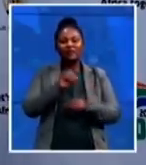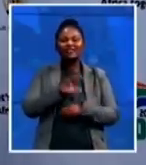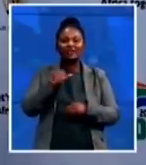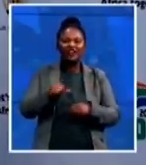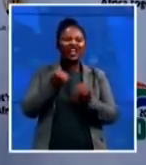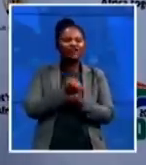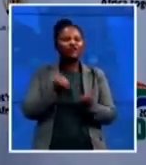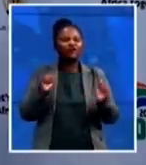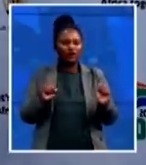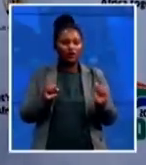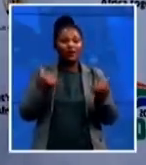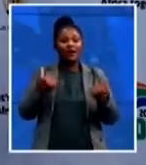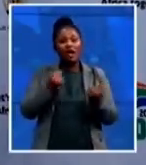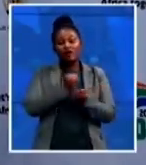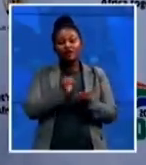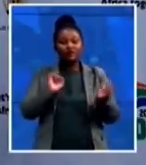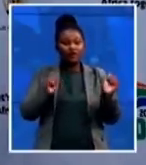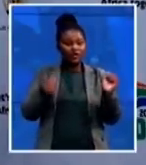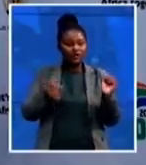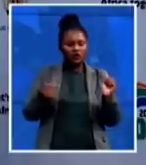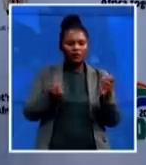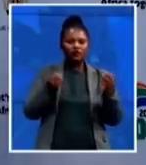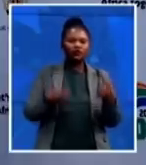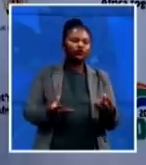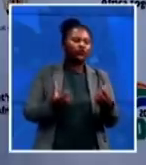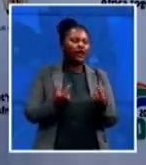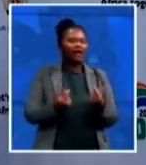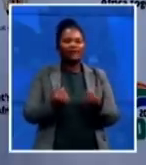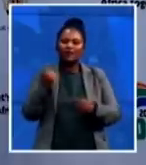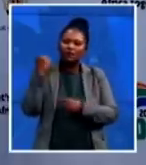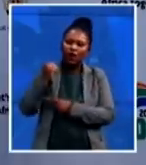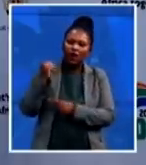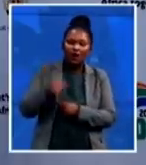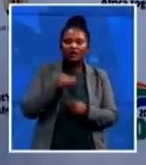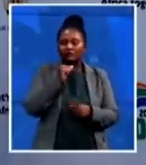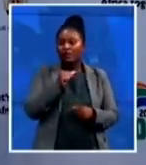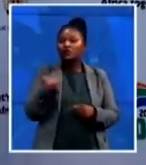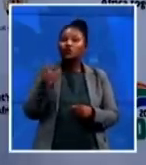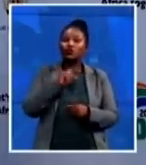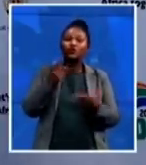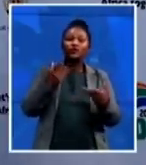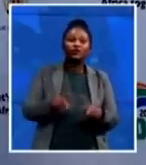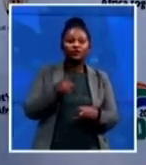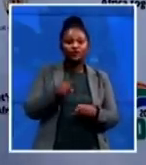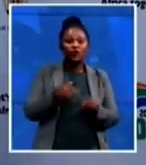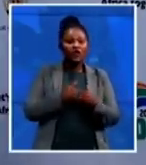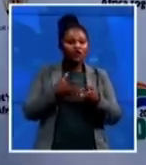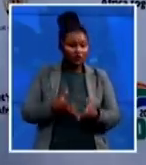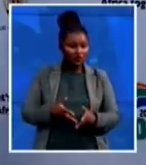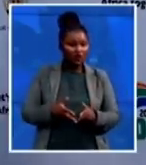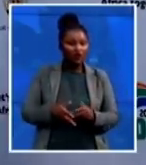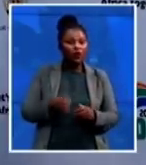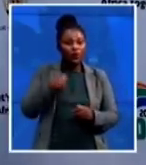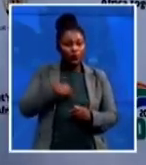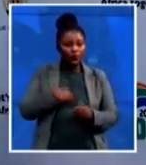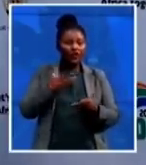and do everything. It's always useful when we are leaders to actually relate with one another on the positive